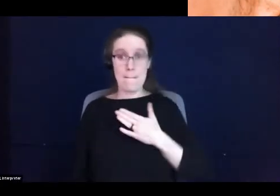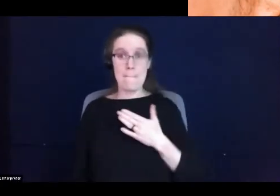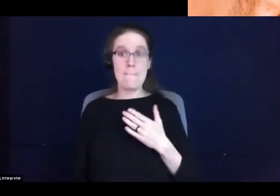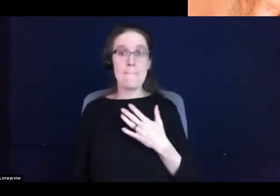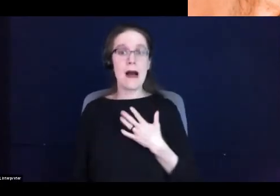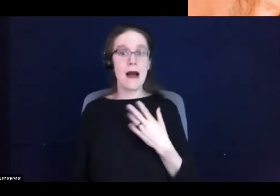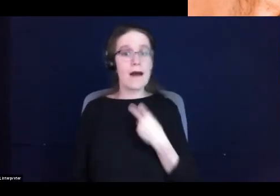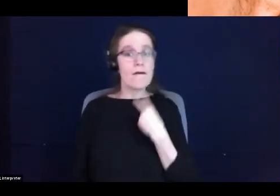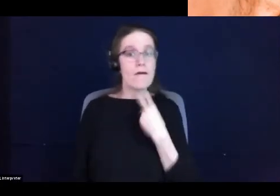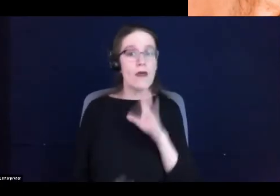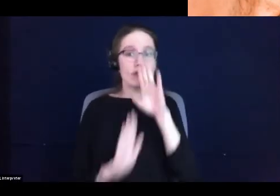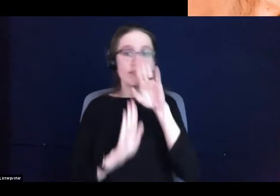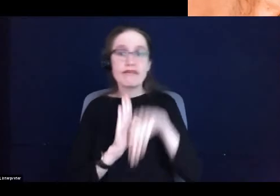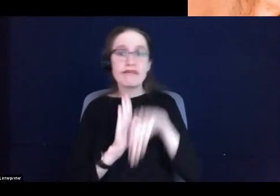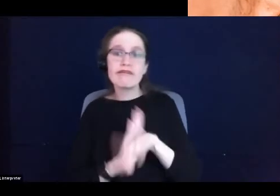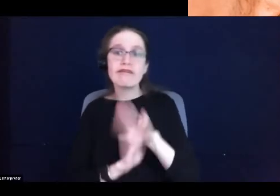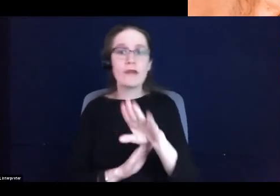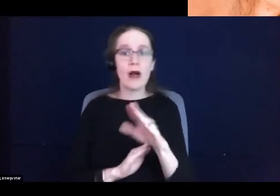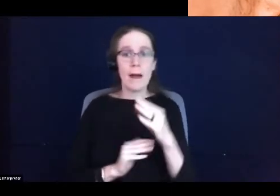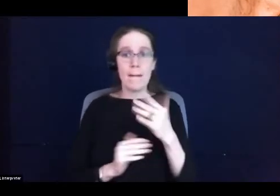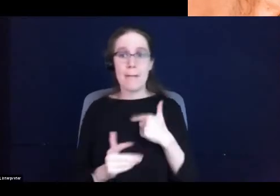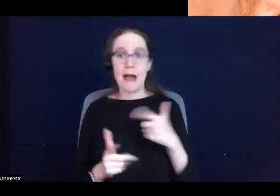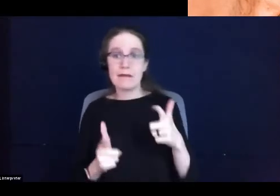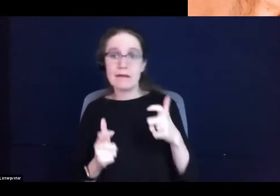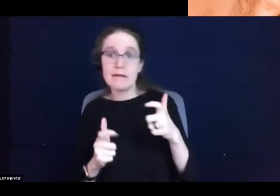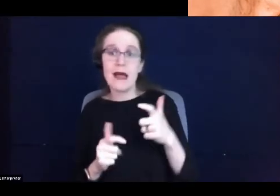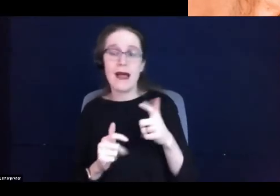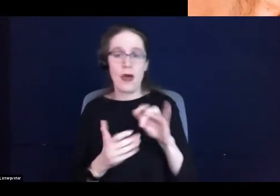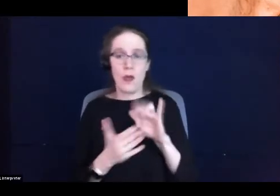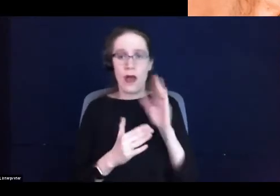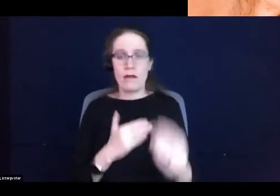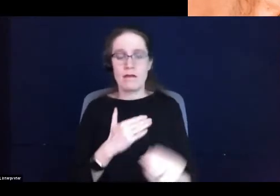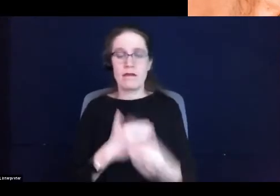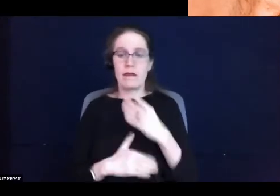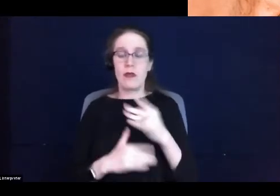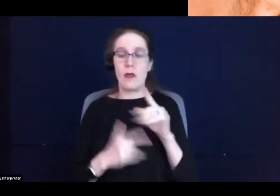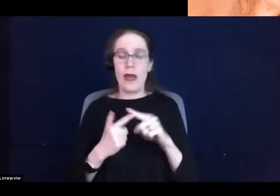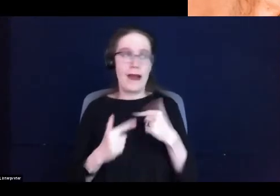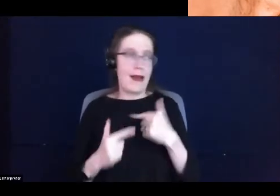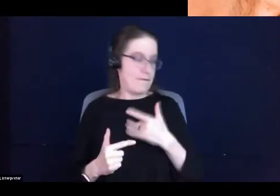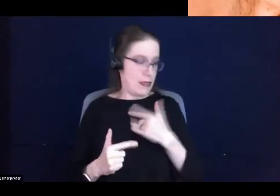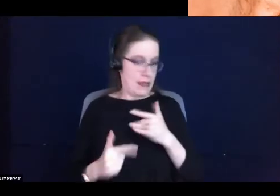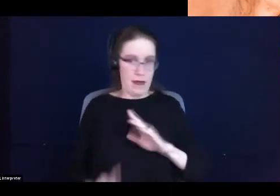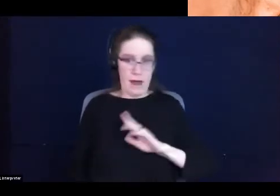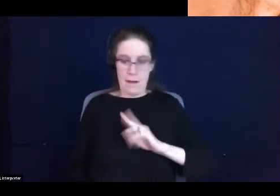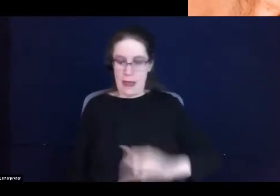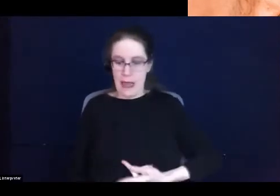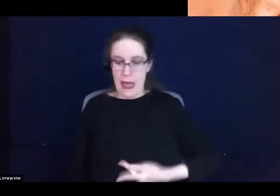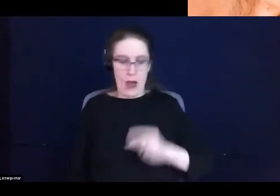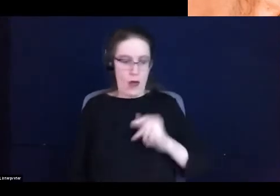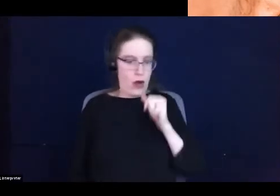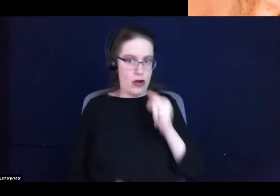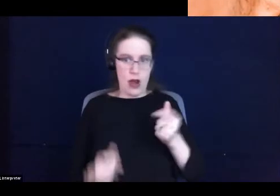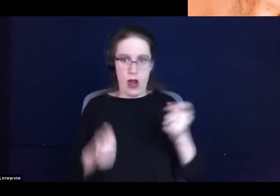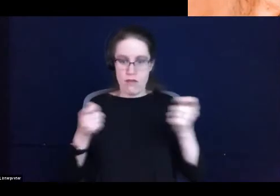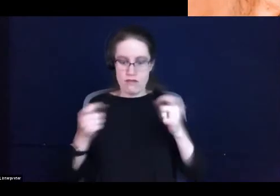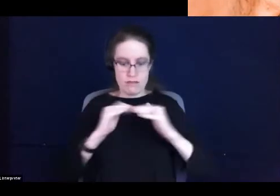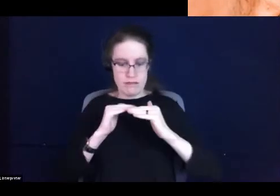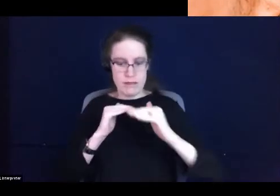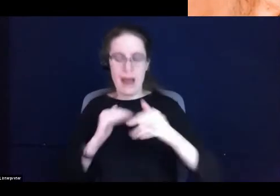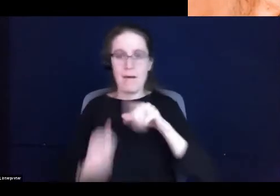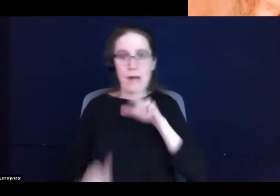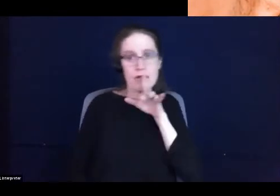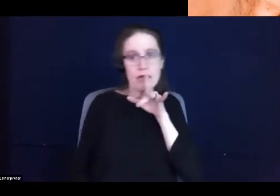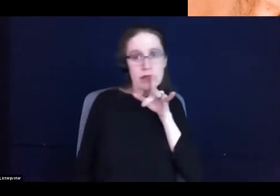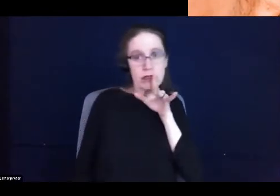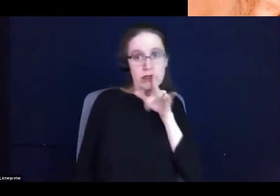to fluctuate or change when I'm becoming upset or dysregulated. I speak much faster than normal and my pitch goes